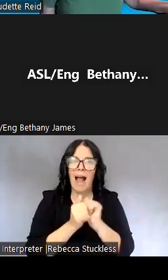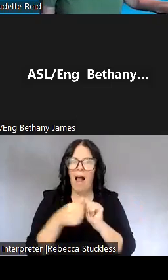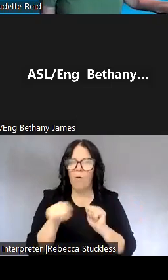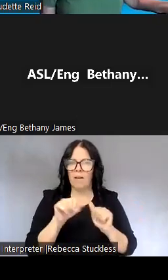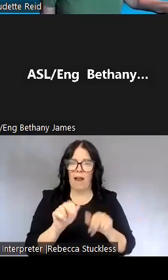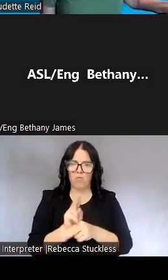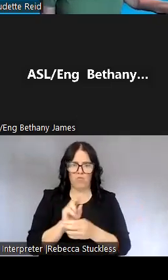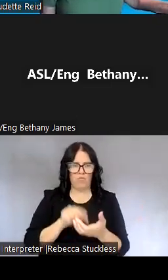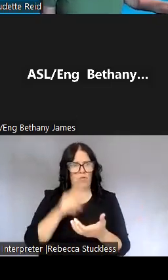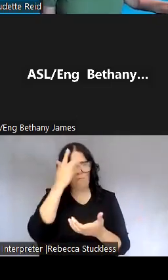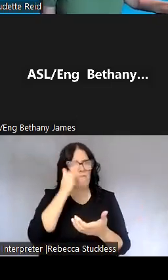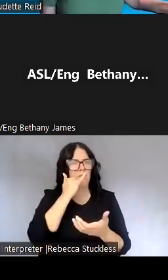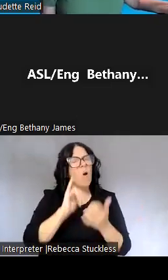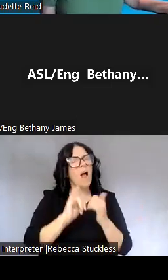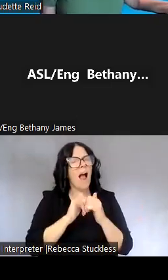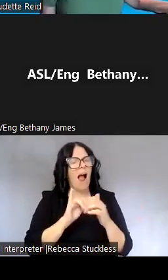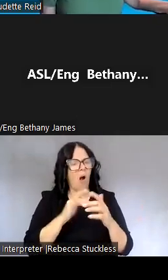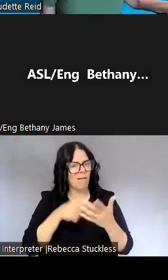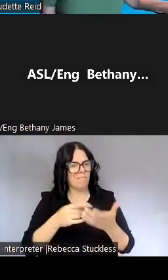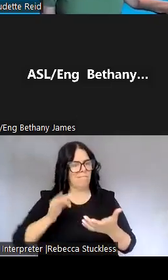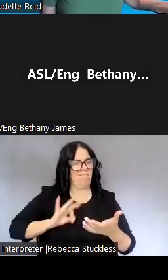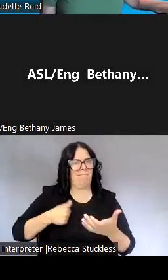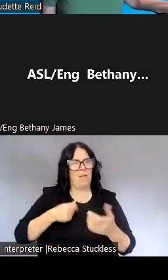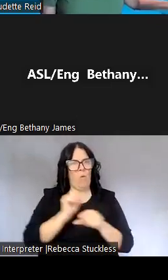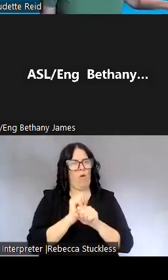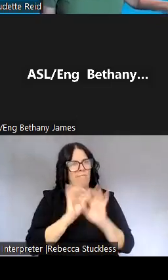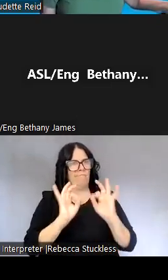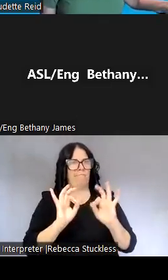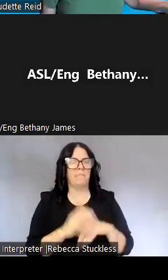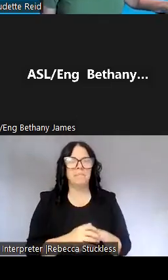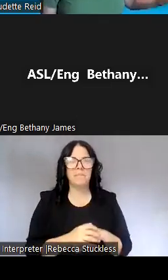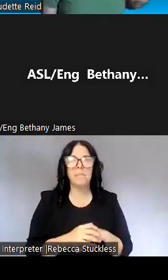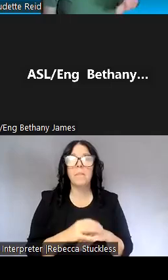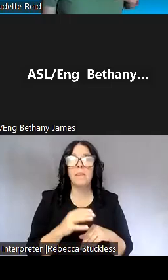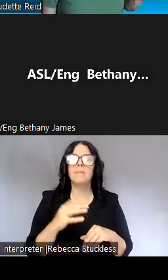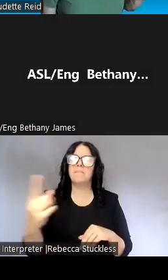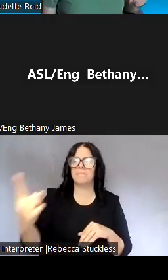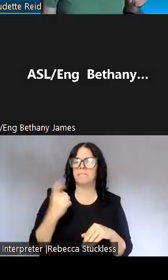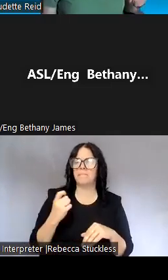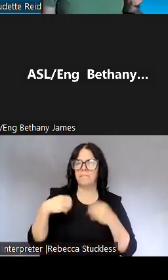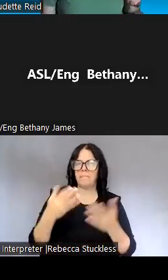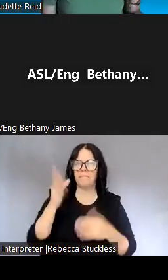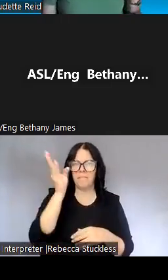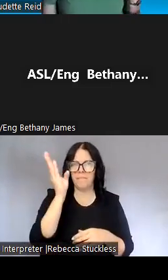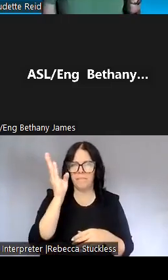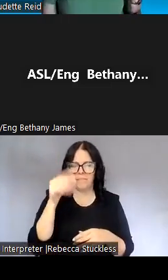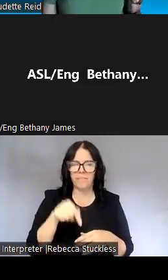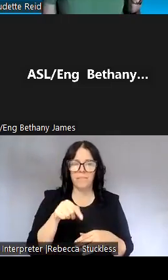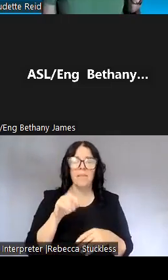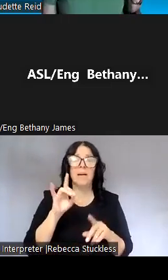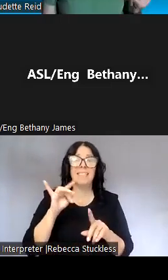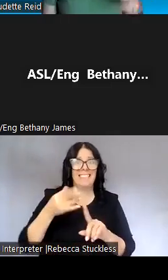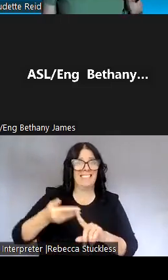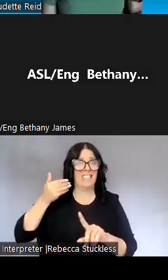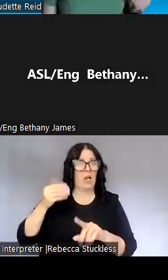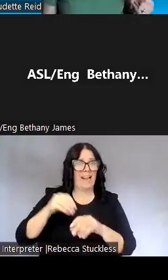your smartphone. I was asked to do a presentation on this topic, but when I did earlier in the year, I